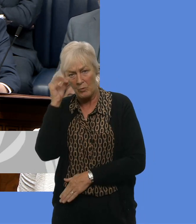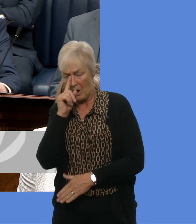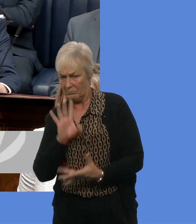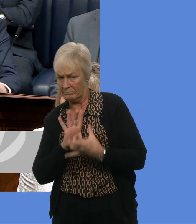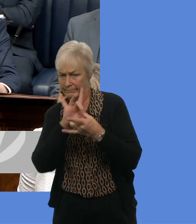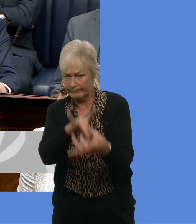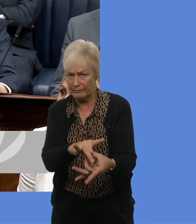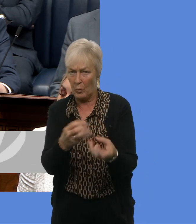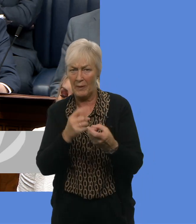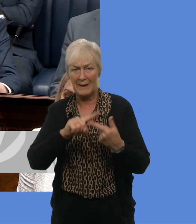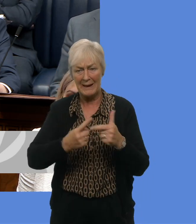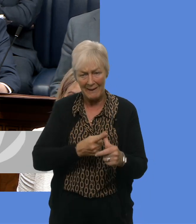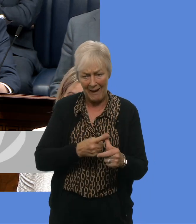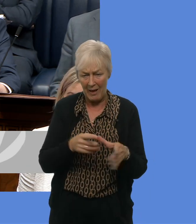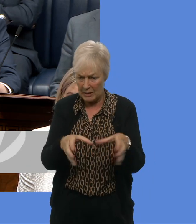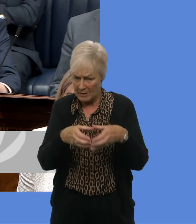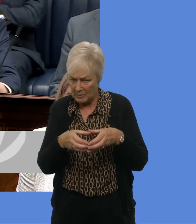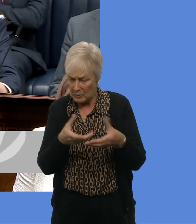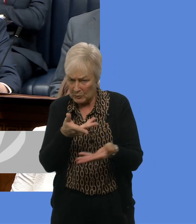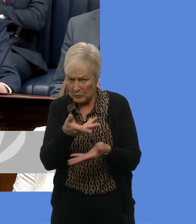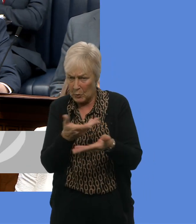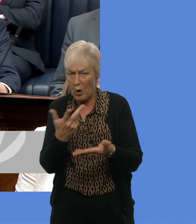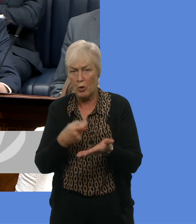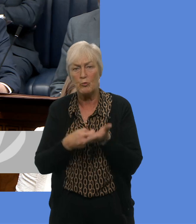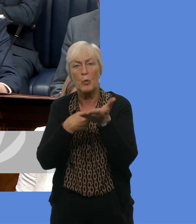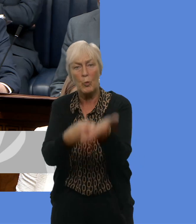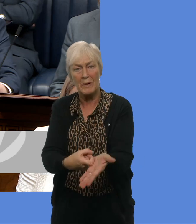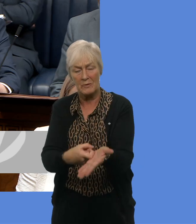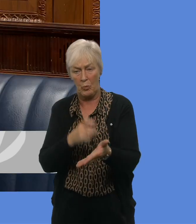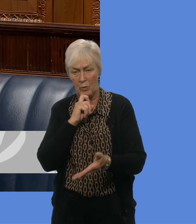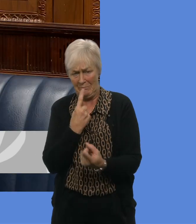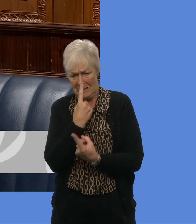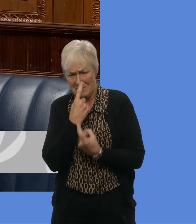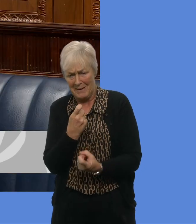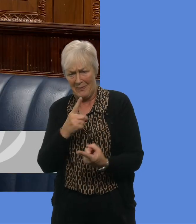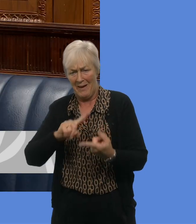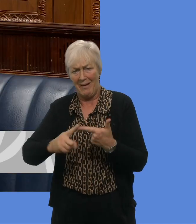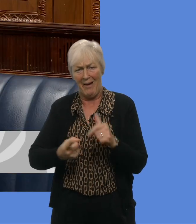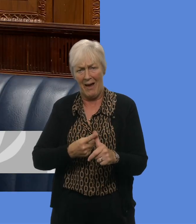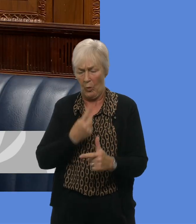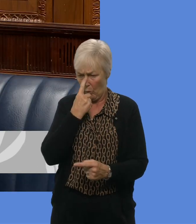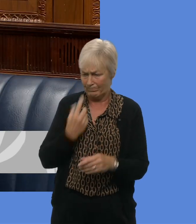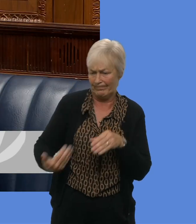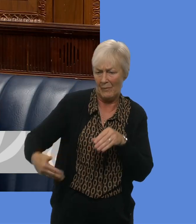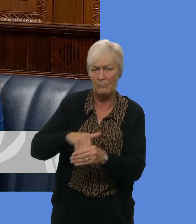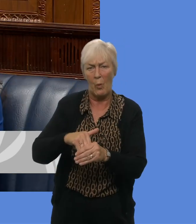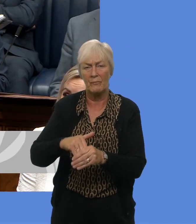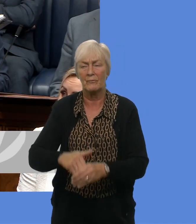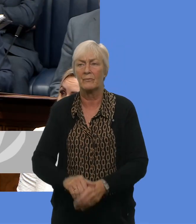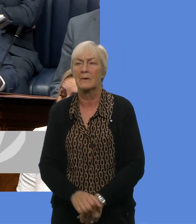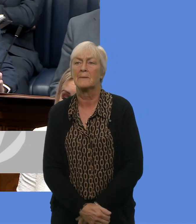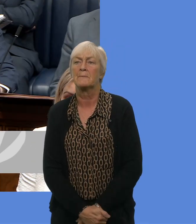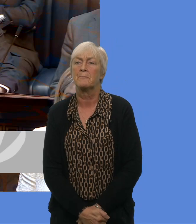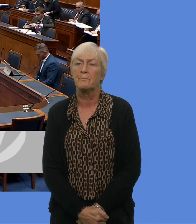the EA on and the department. And where that request would come forward, it would be expected that EA would participate in that. Dan